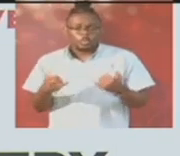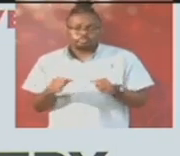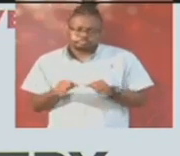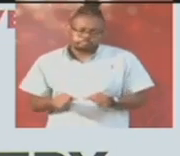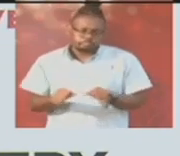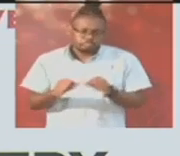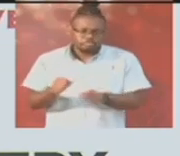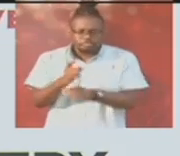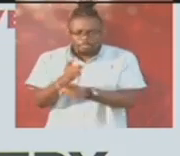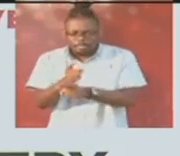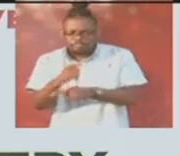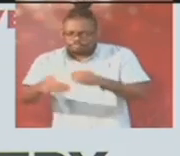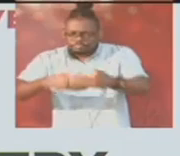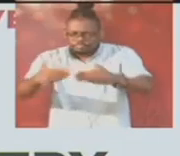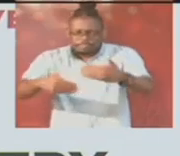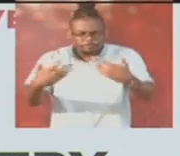vaccinated